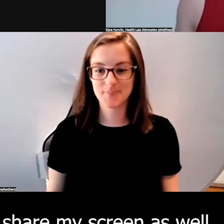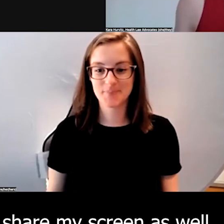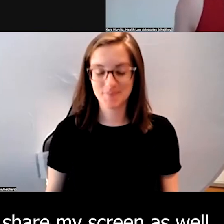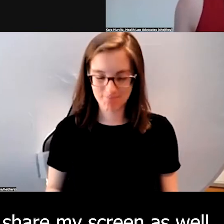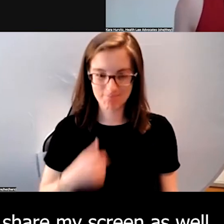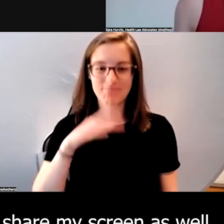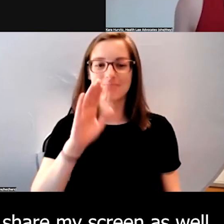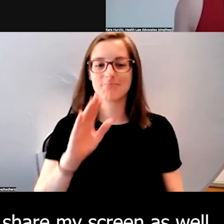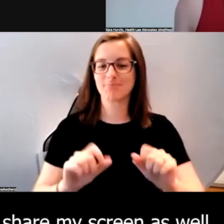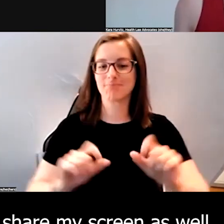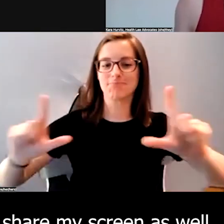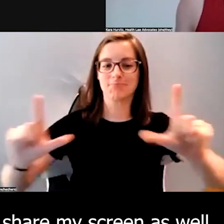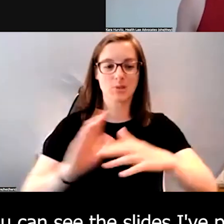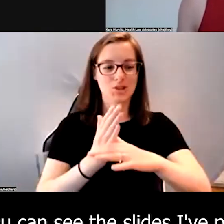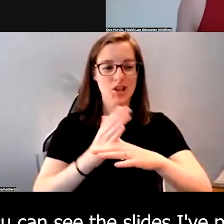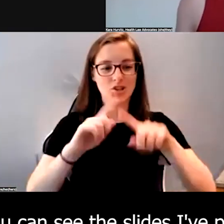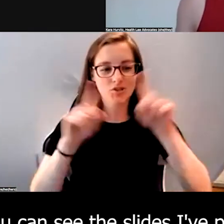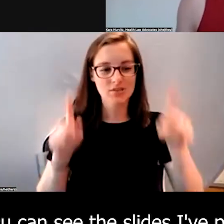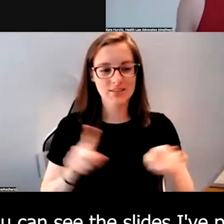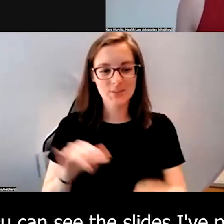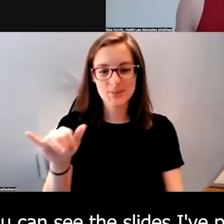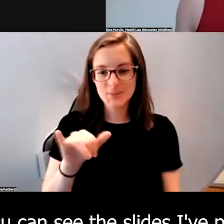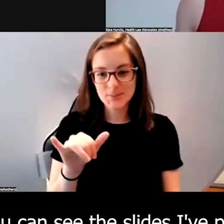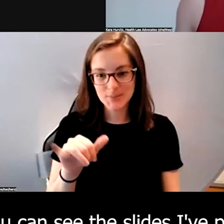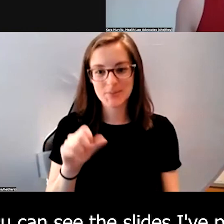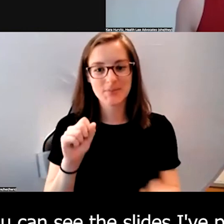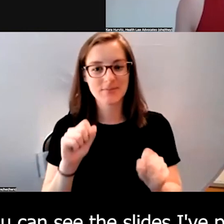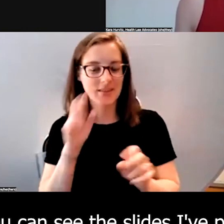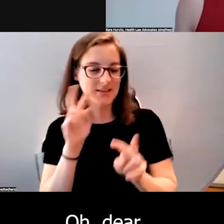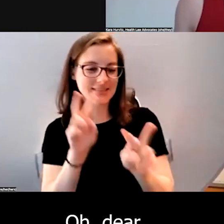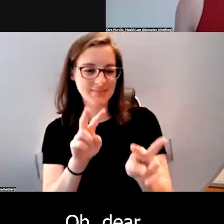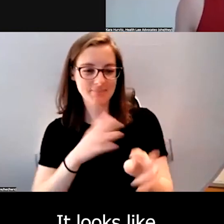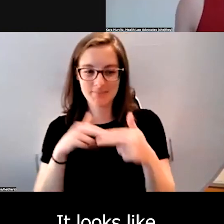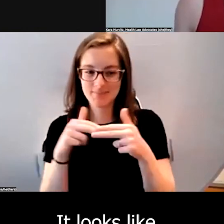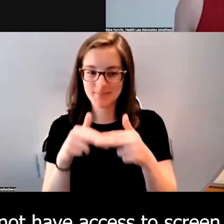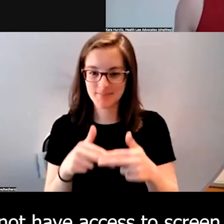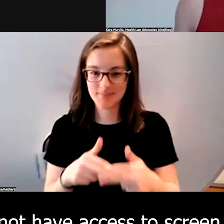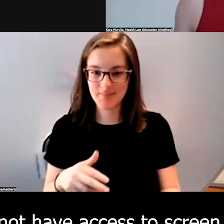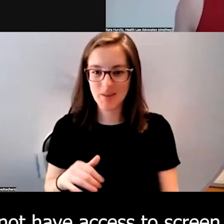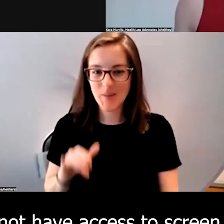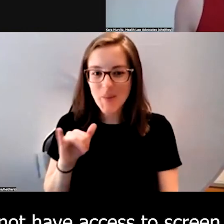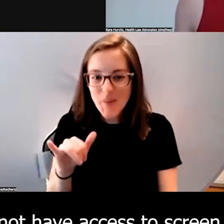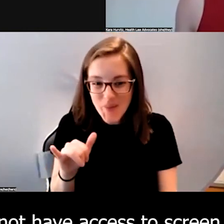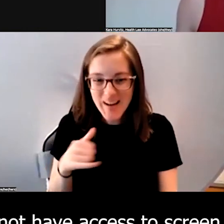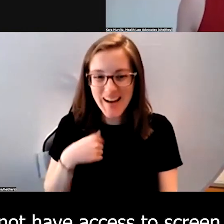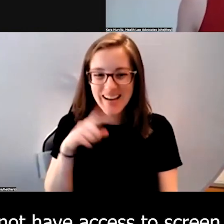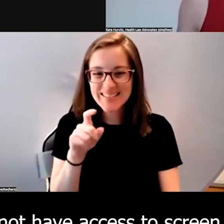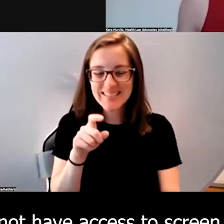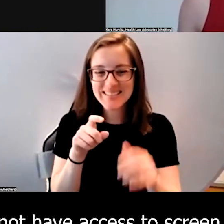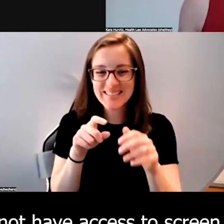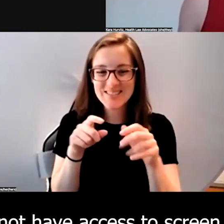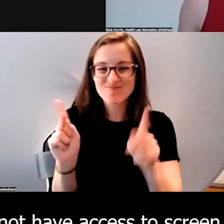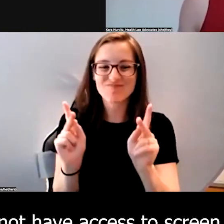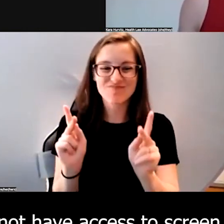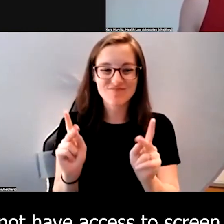and share my screen as well so that you can see the slides I've prepared. Oh dear, it looks like I also do not have access